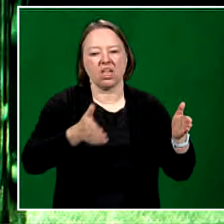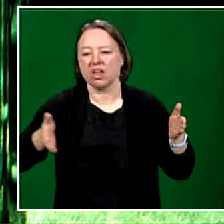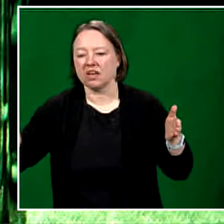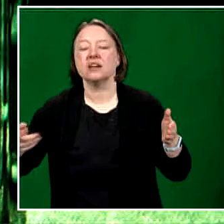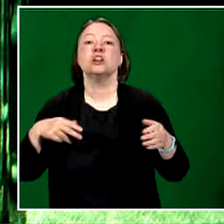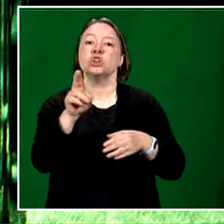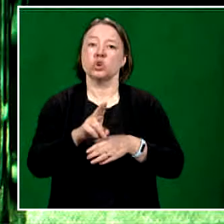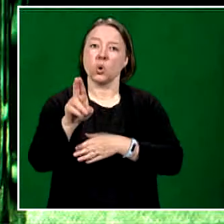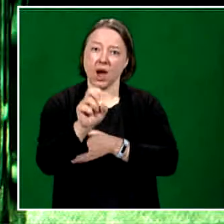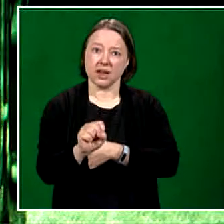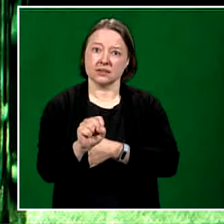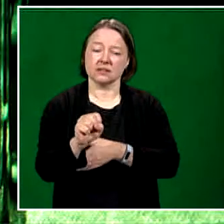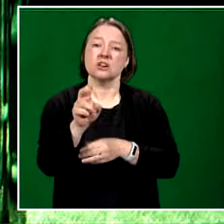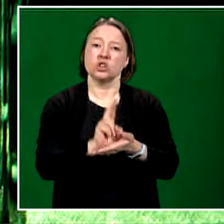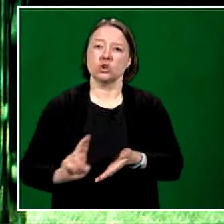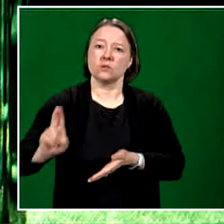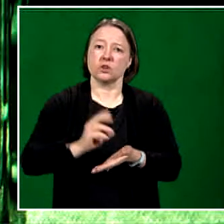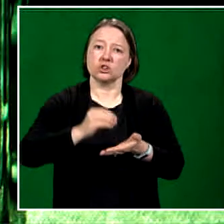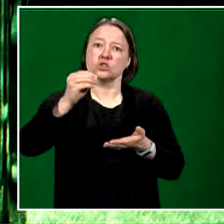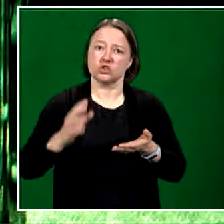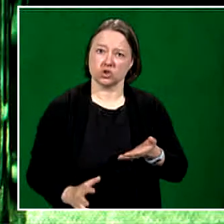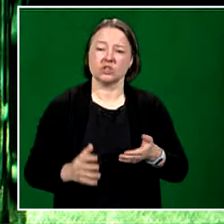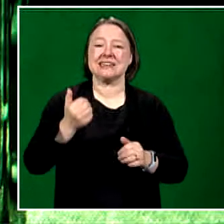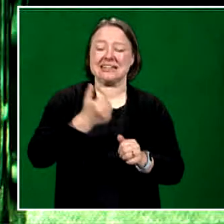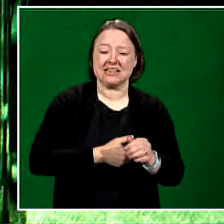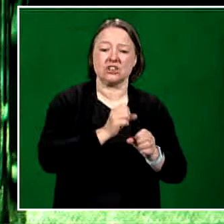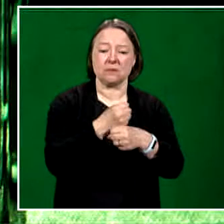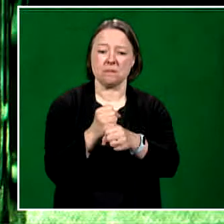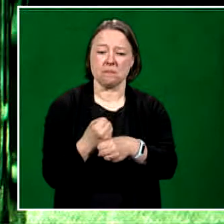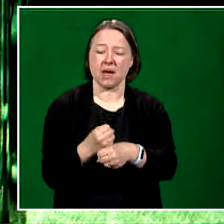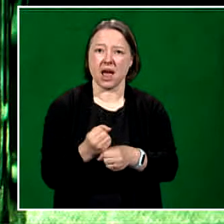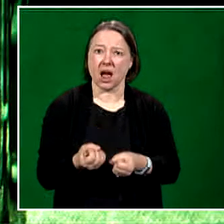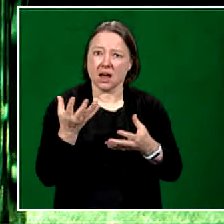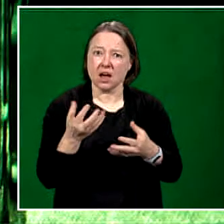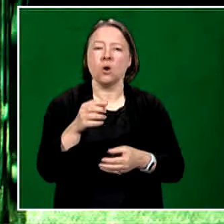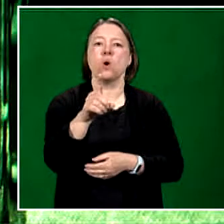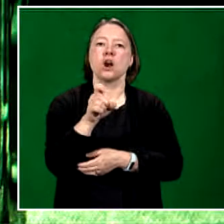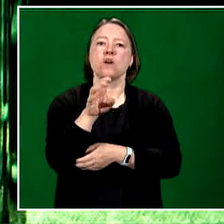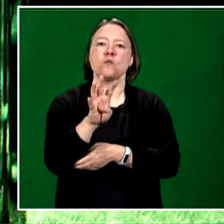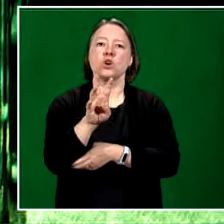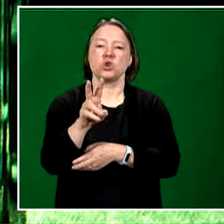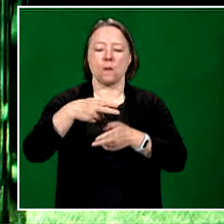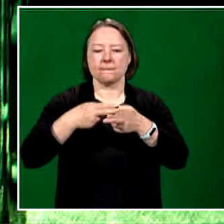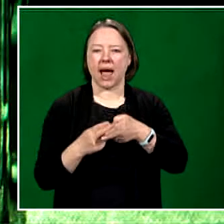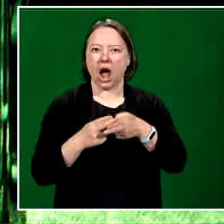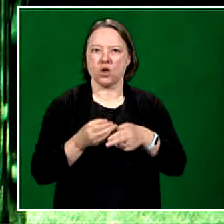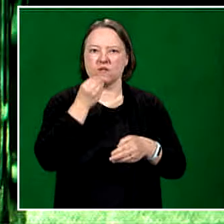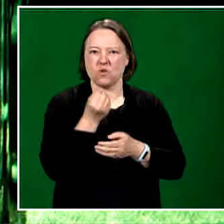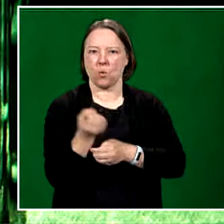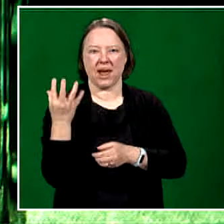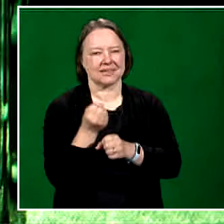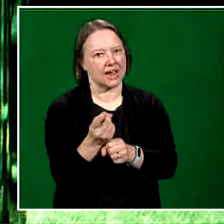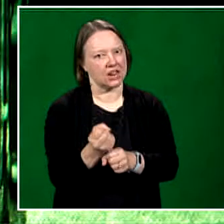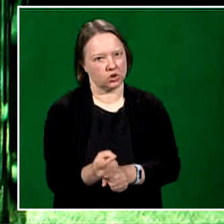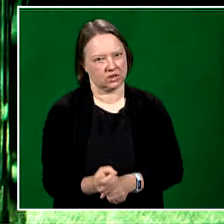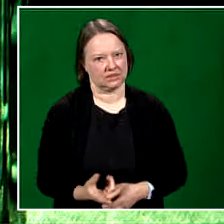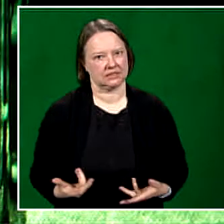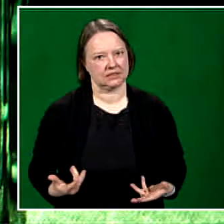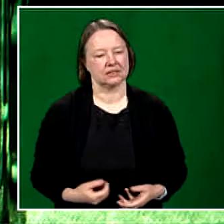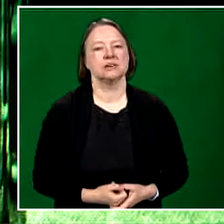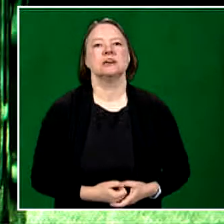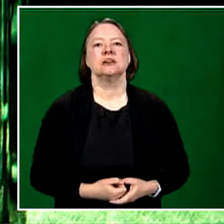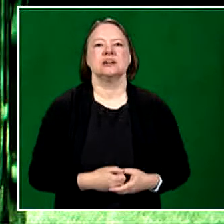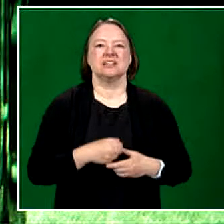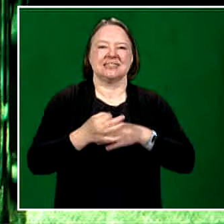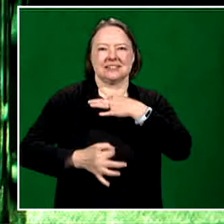States alone, university students each produce 142 pounds of food waste annually. Rather